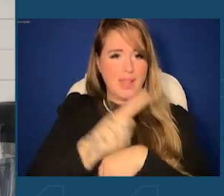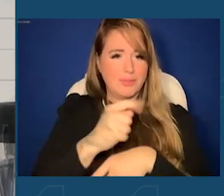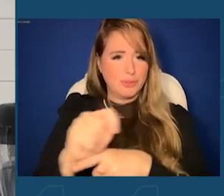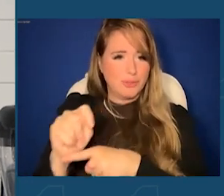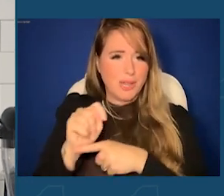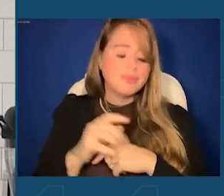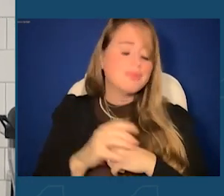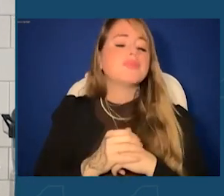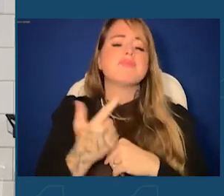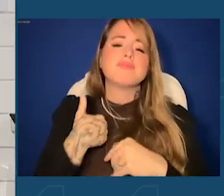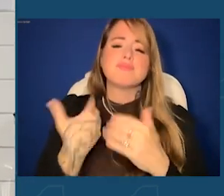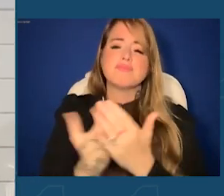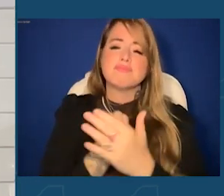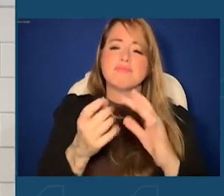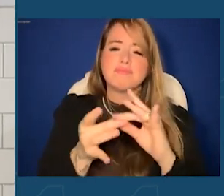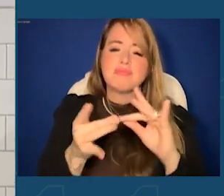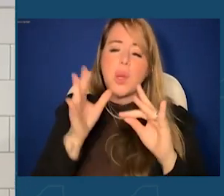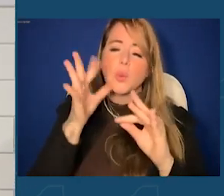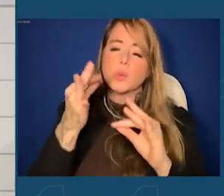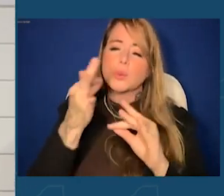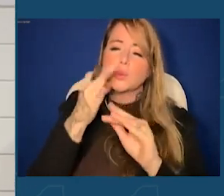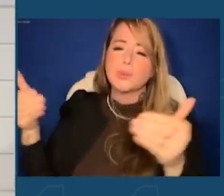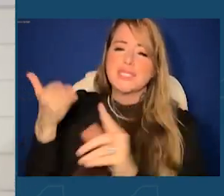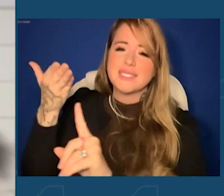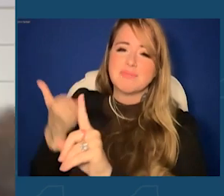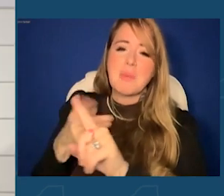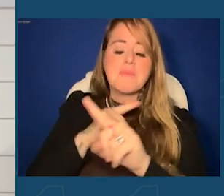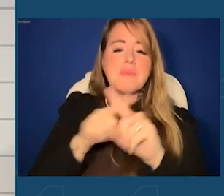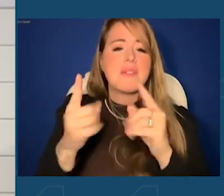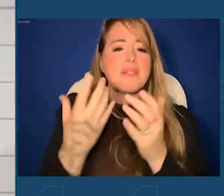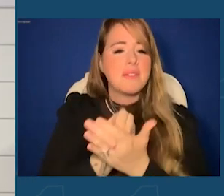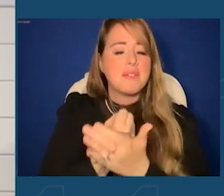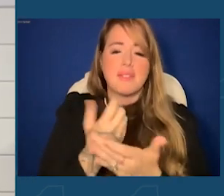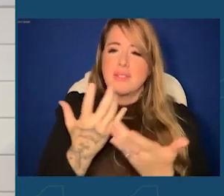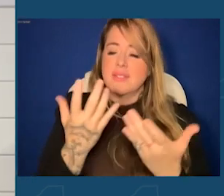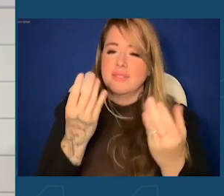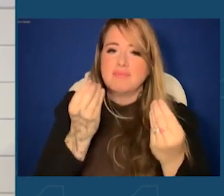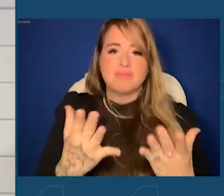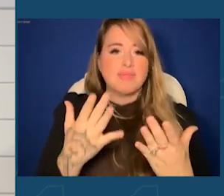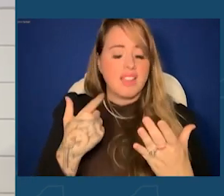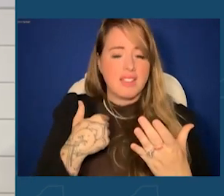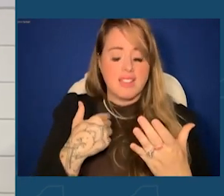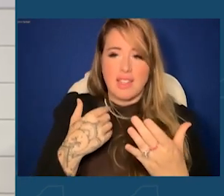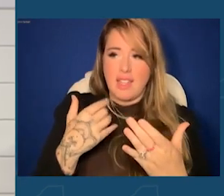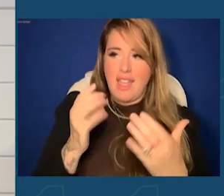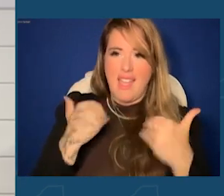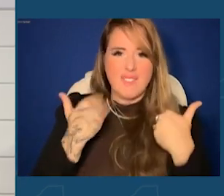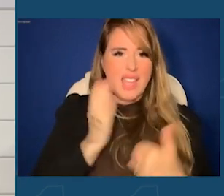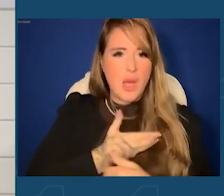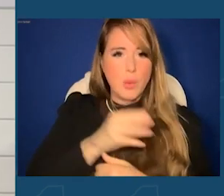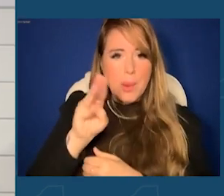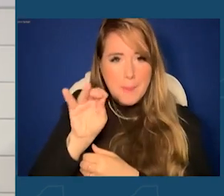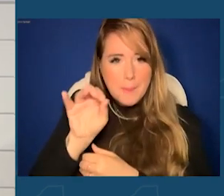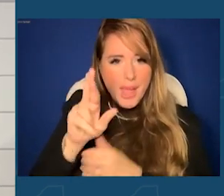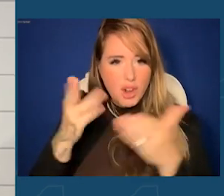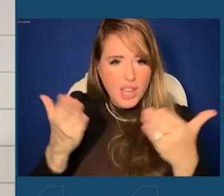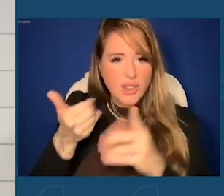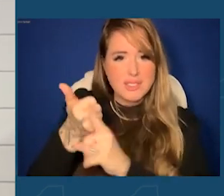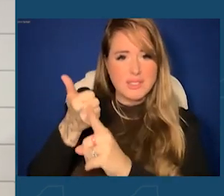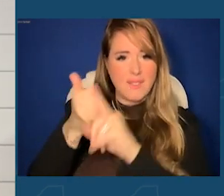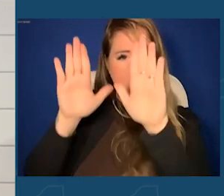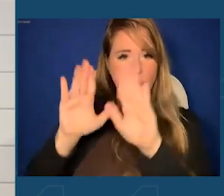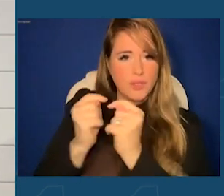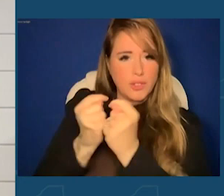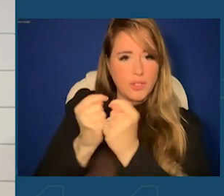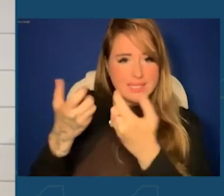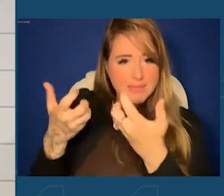acknowledge, and I'll be presenting him in a few minutes, but having our mayor here, a great teammate, a great partner. I want to thank him for